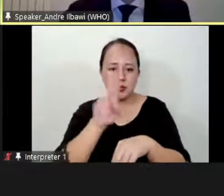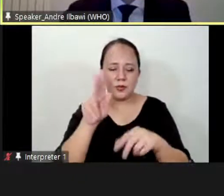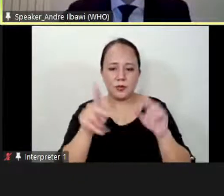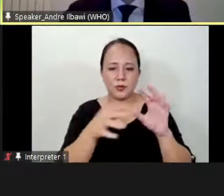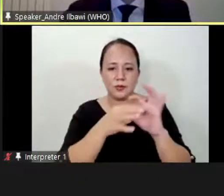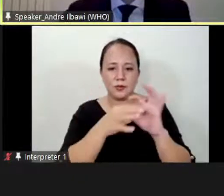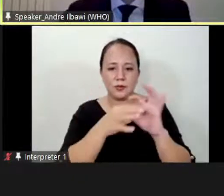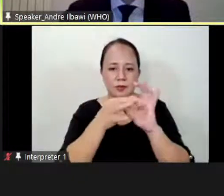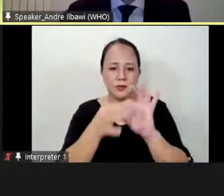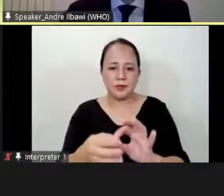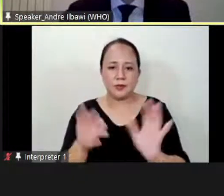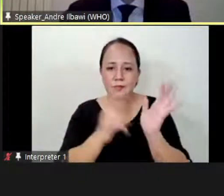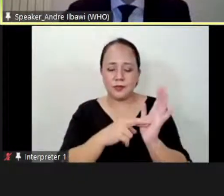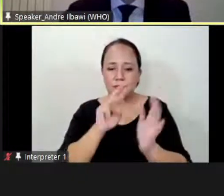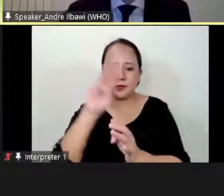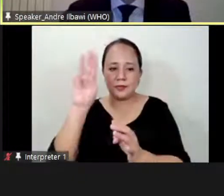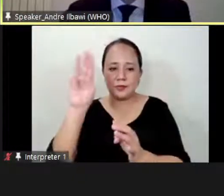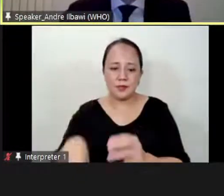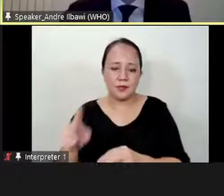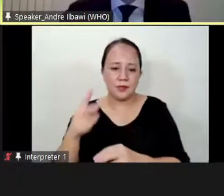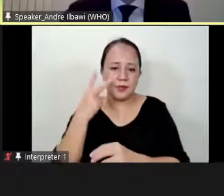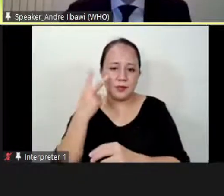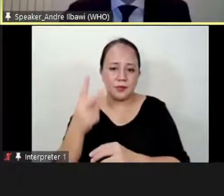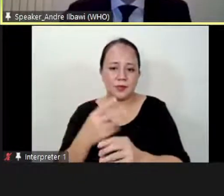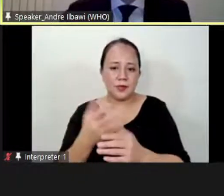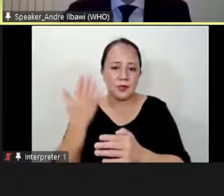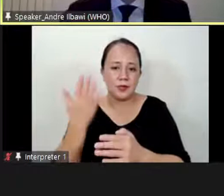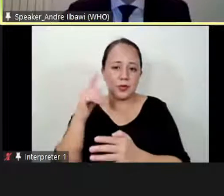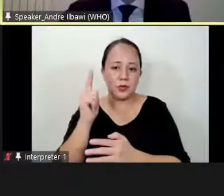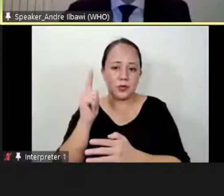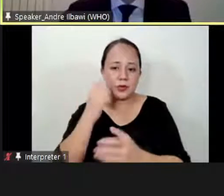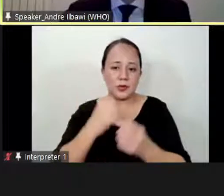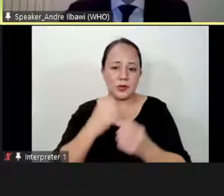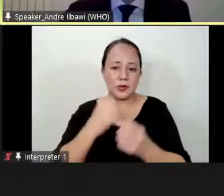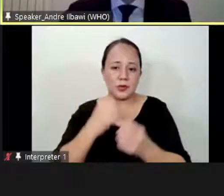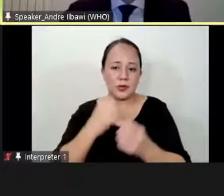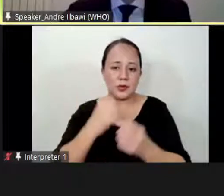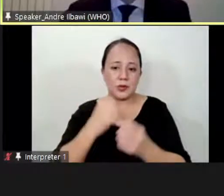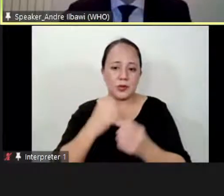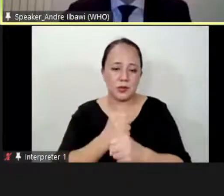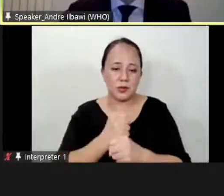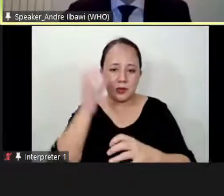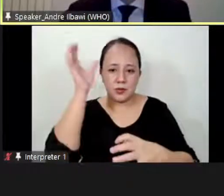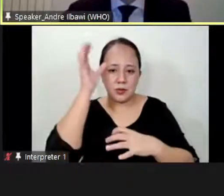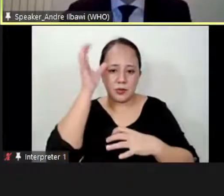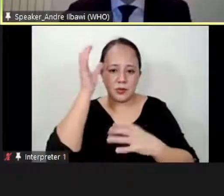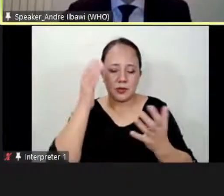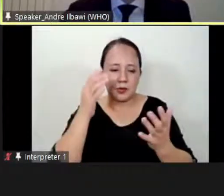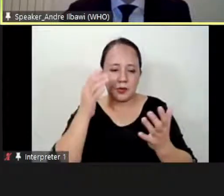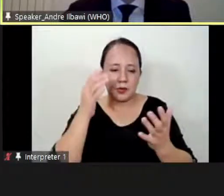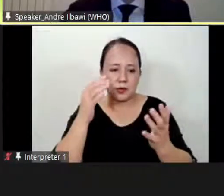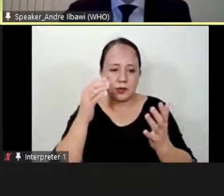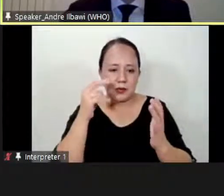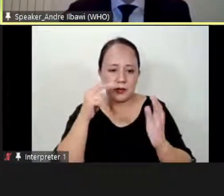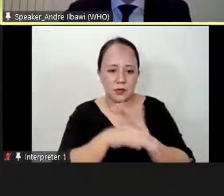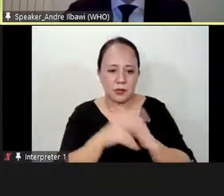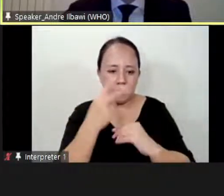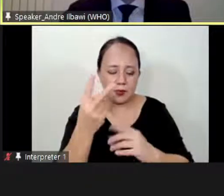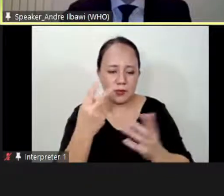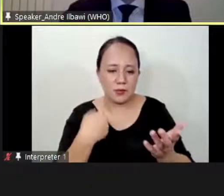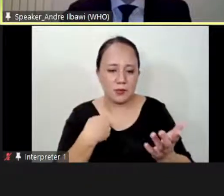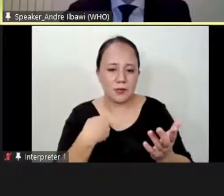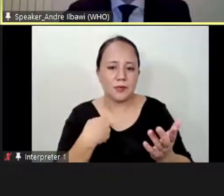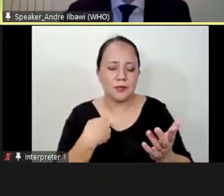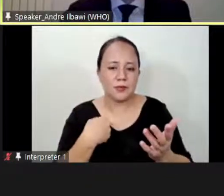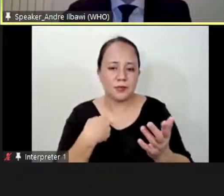in Manila, we see in the past 20 years, in fact, the cancer burden has almost doubled. If we dissect it out further and